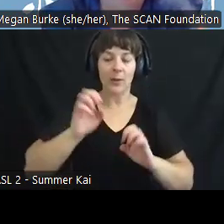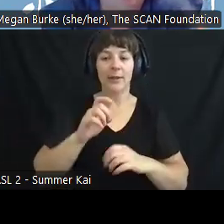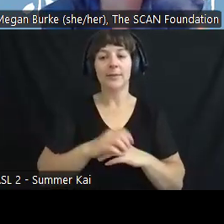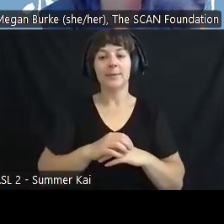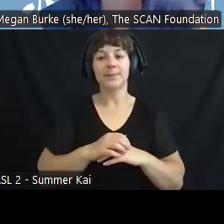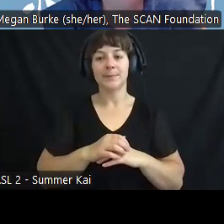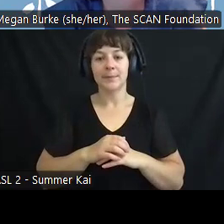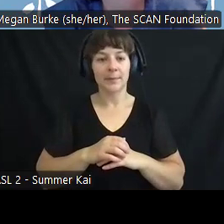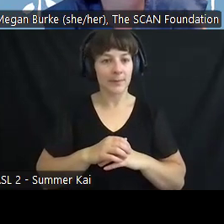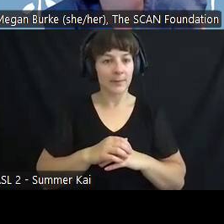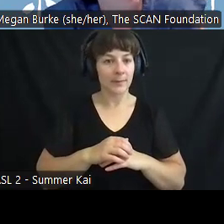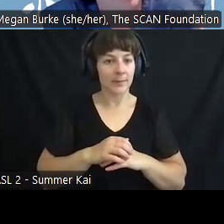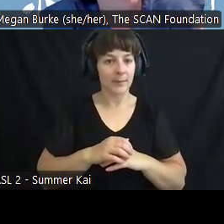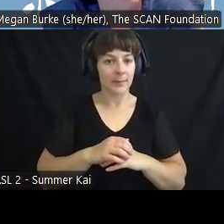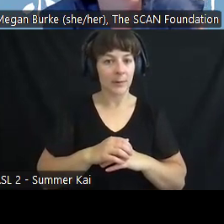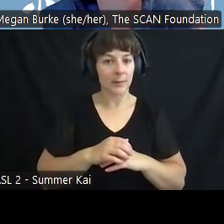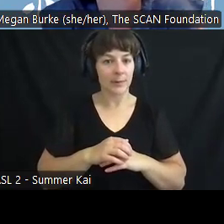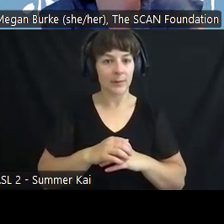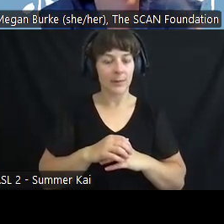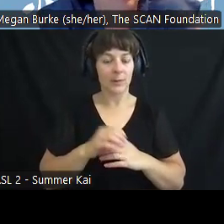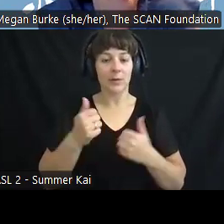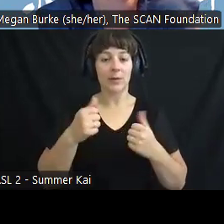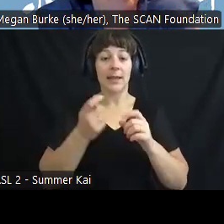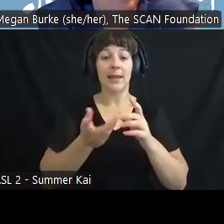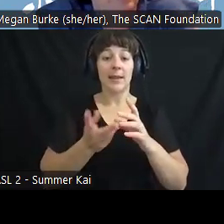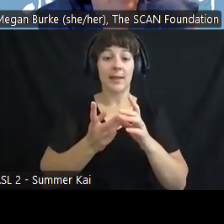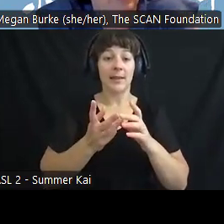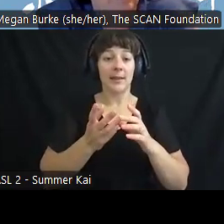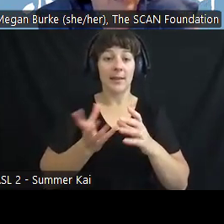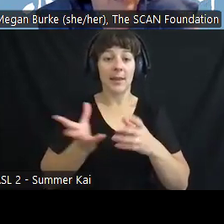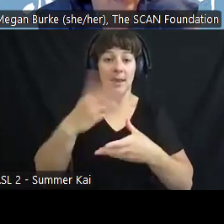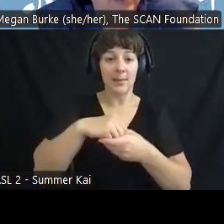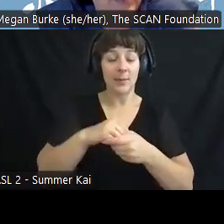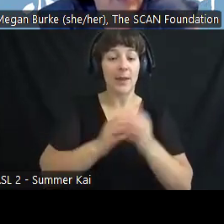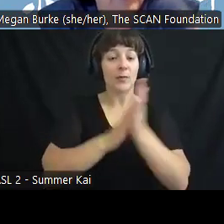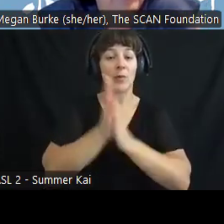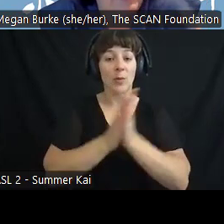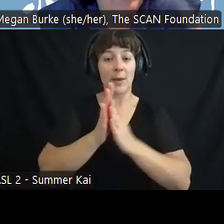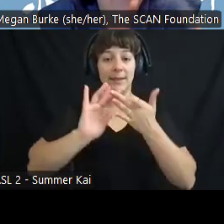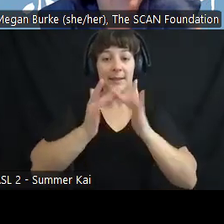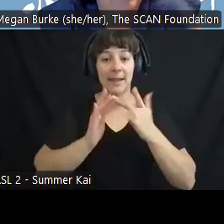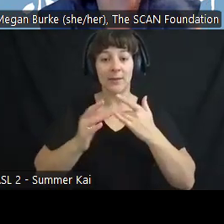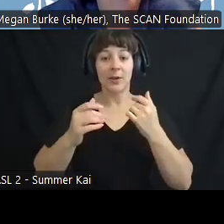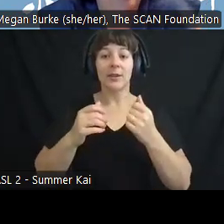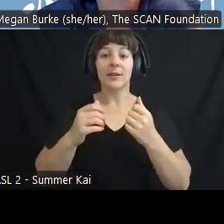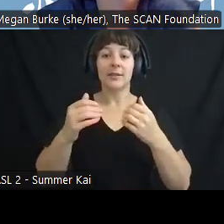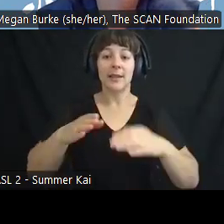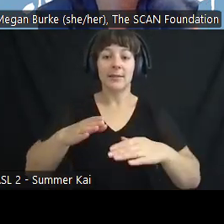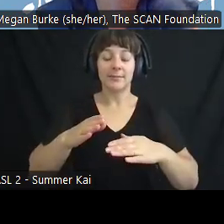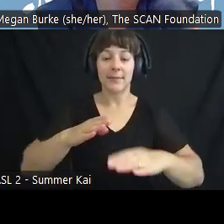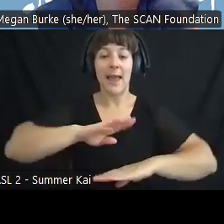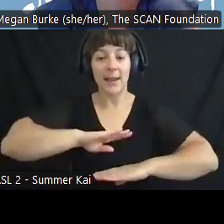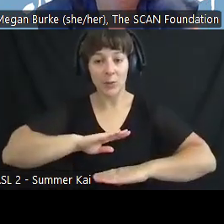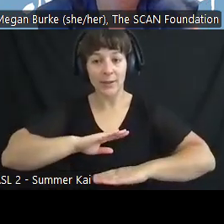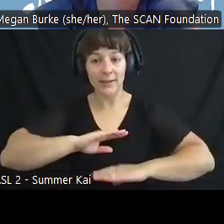robust network adequacy standards for CBAS and other home and community-based service waiver services. And then requiring plans